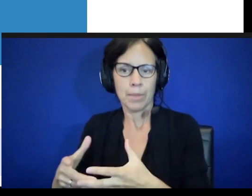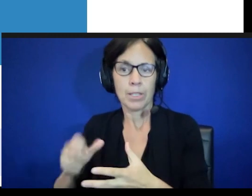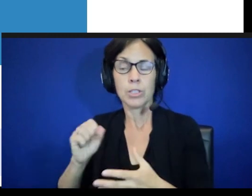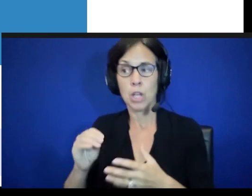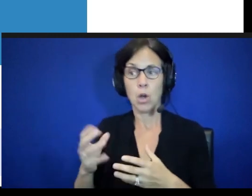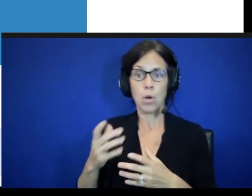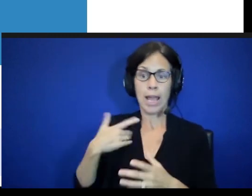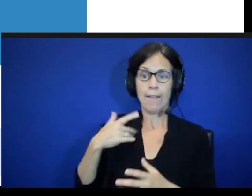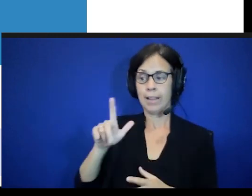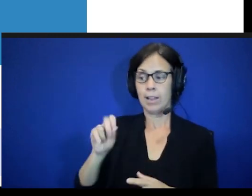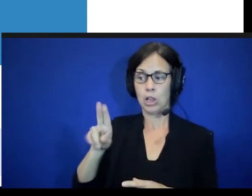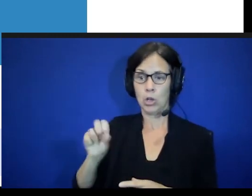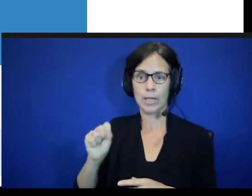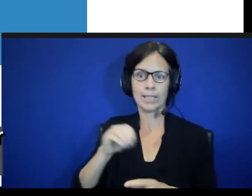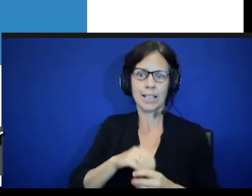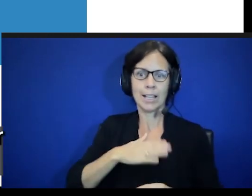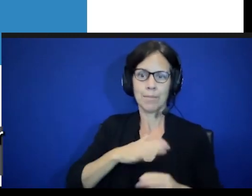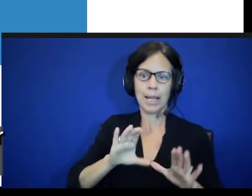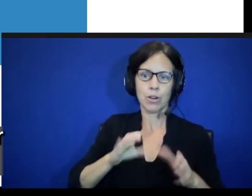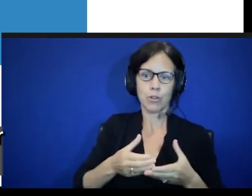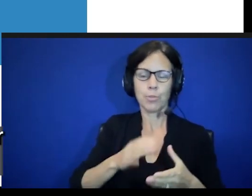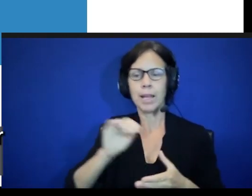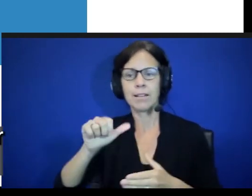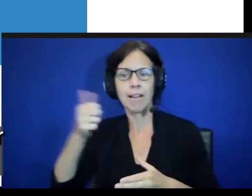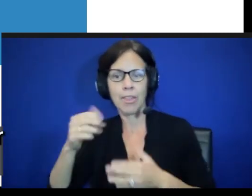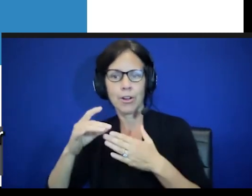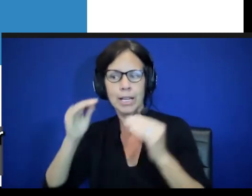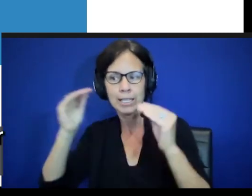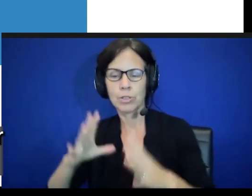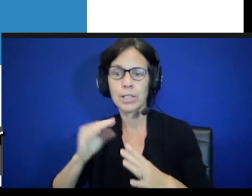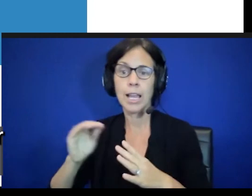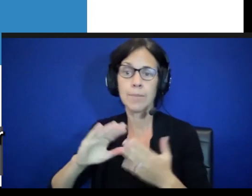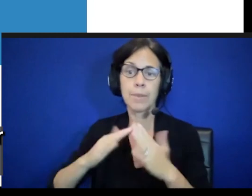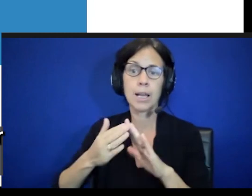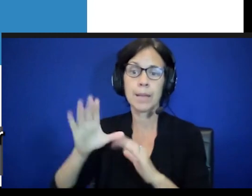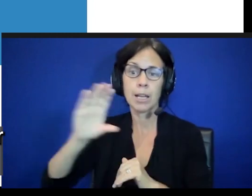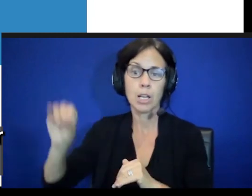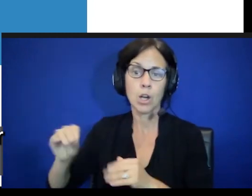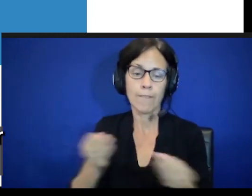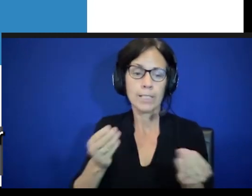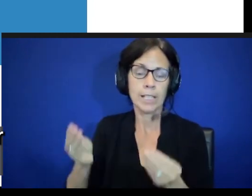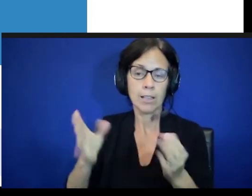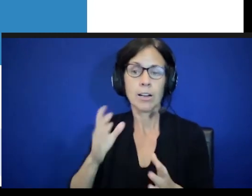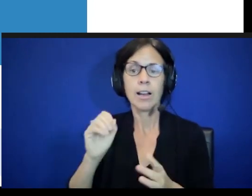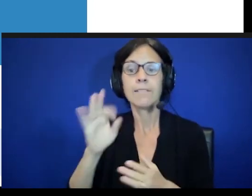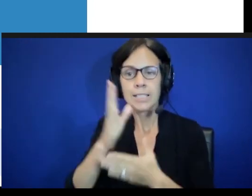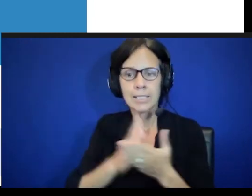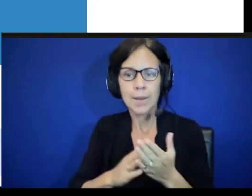group and other instructor in the group and being a co-facilitator of some of the activities really